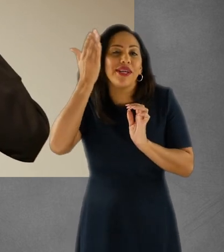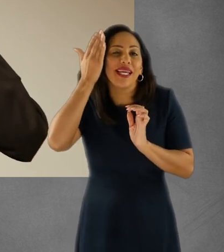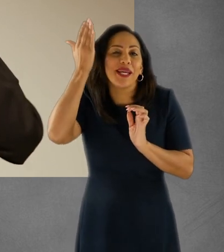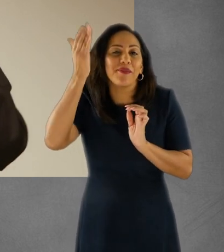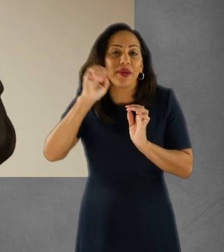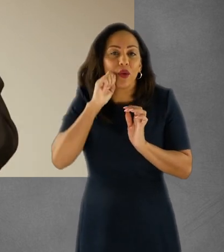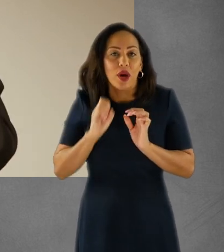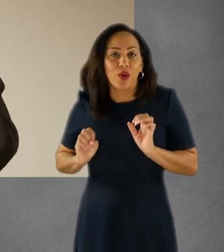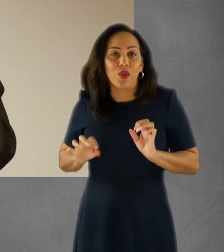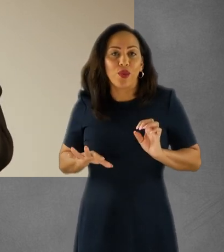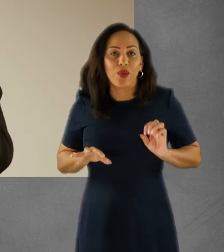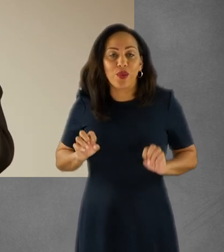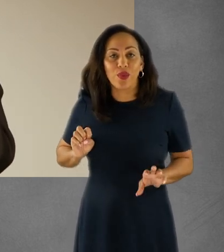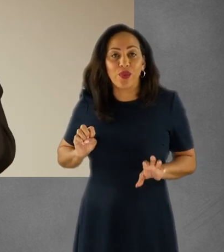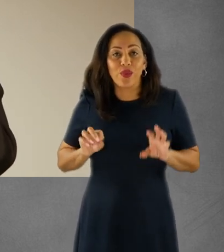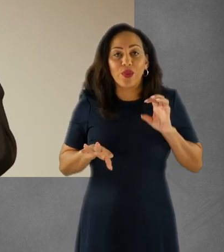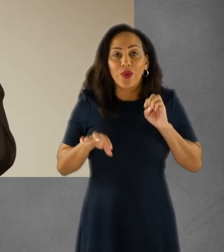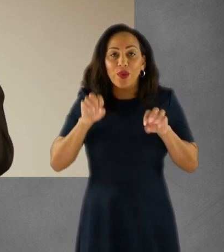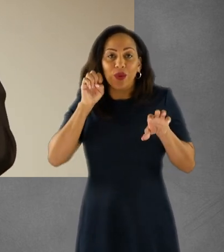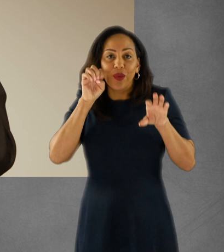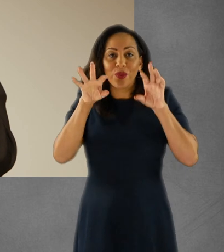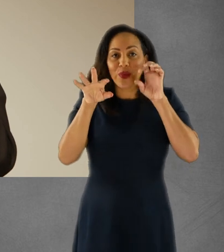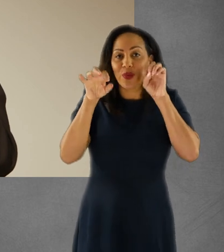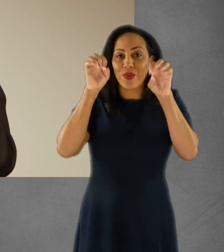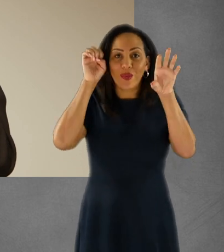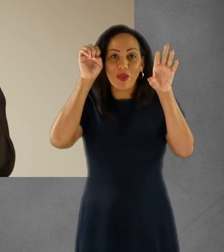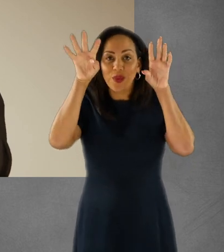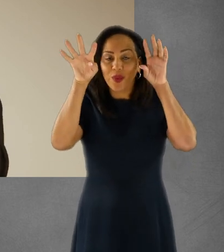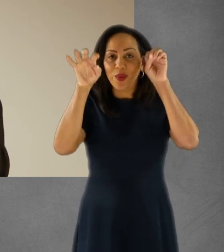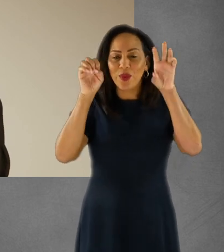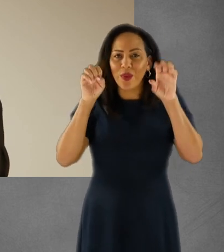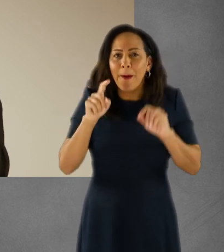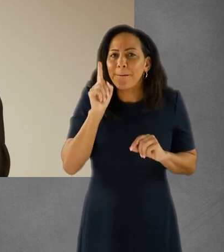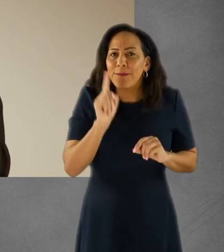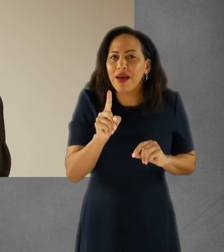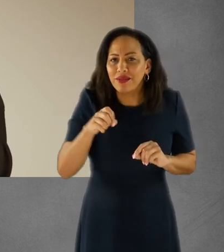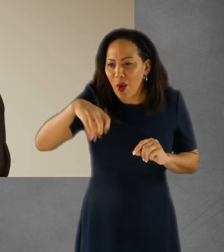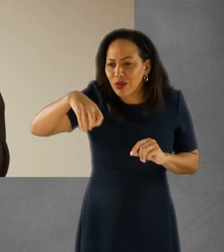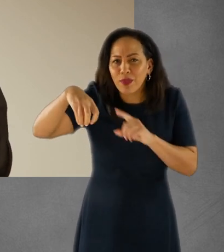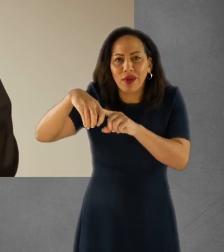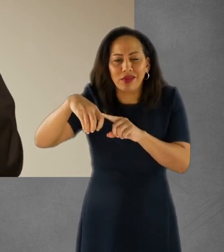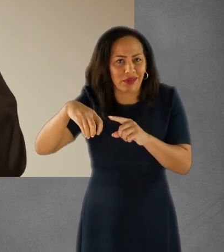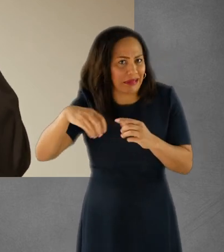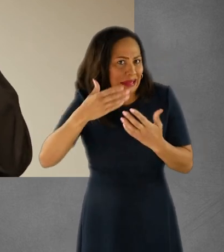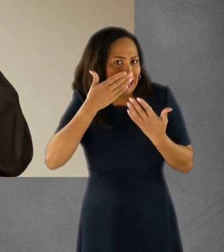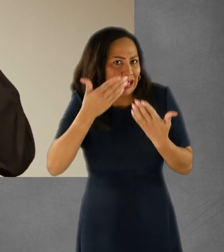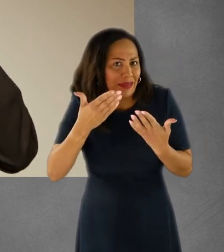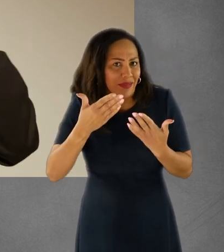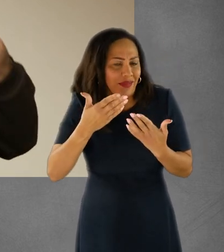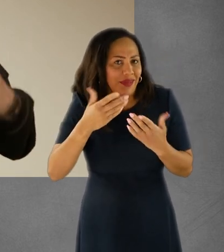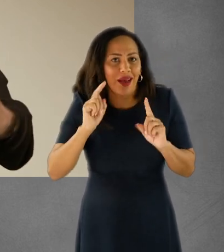sequences. And at the same time, octopi are believed to be colorblind. So what is